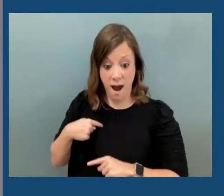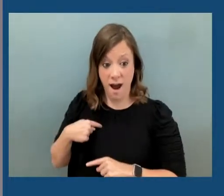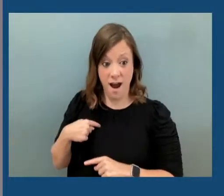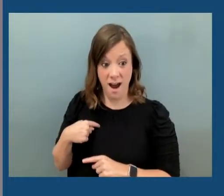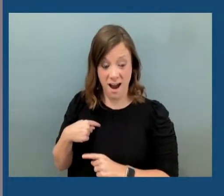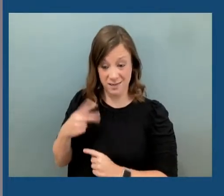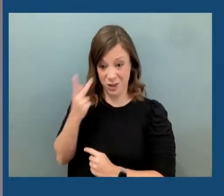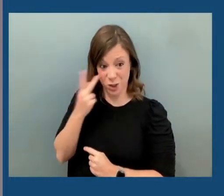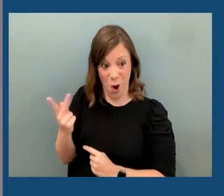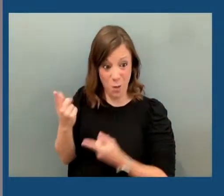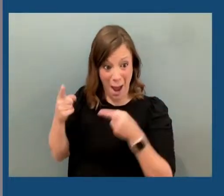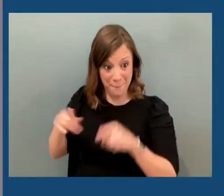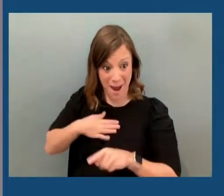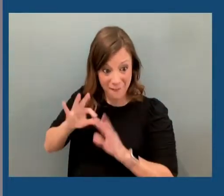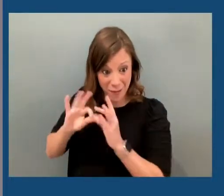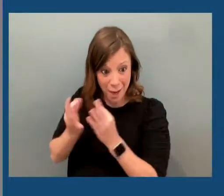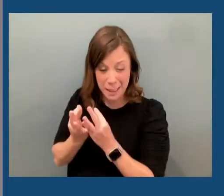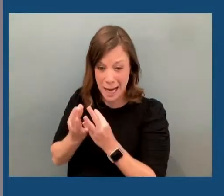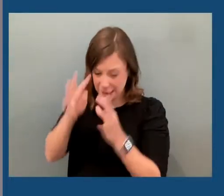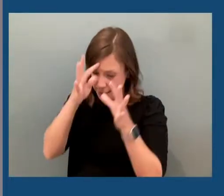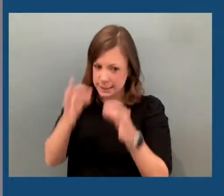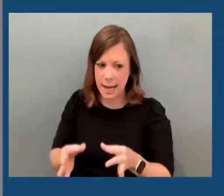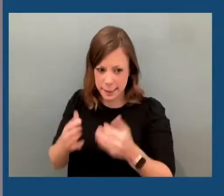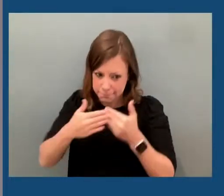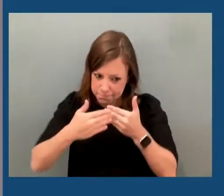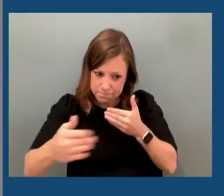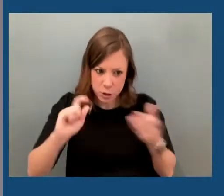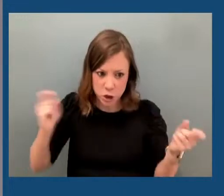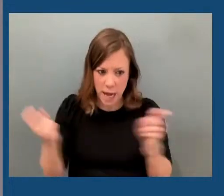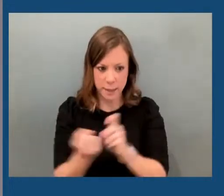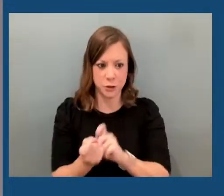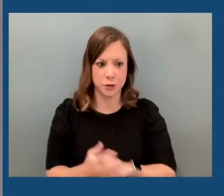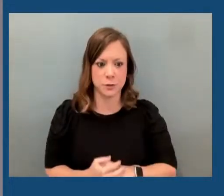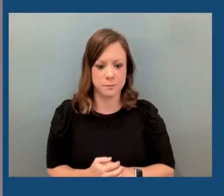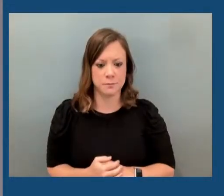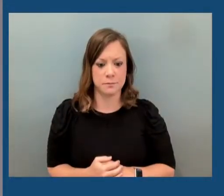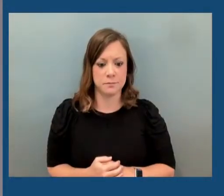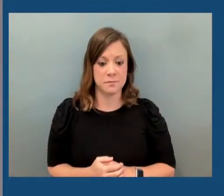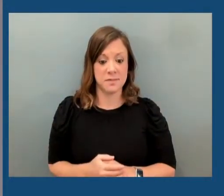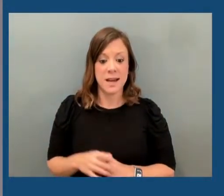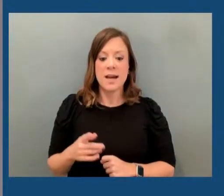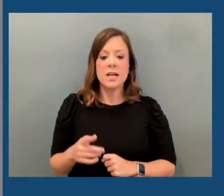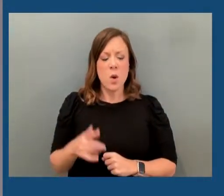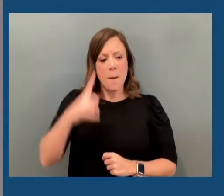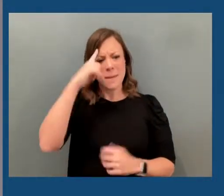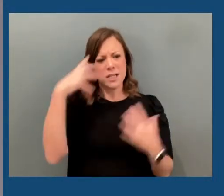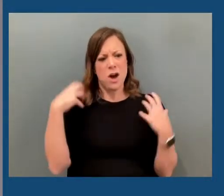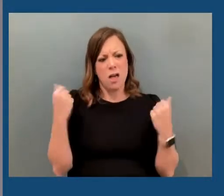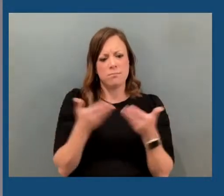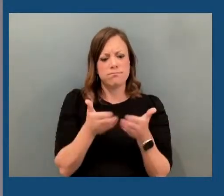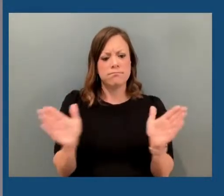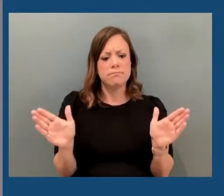This was never an issue that politicians embraced. It was sort of left in the shadows, right?